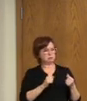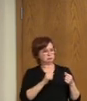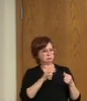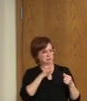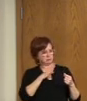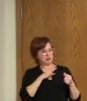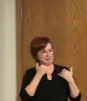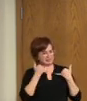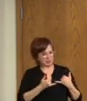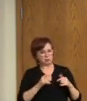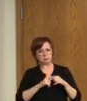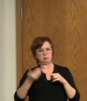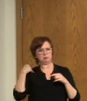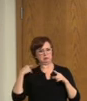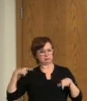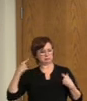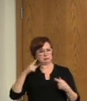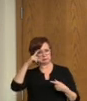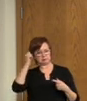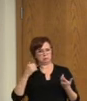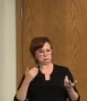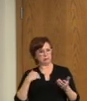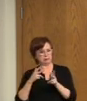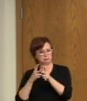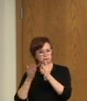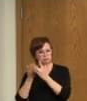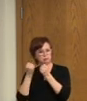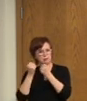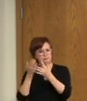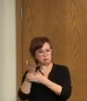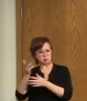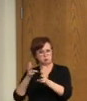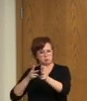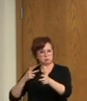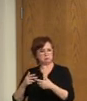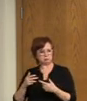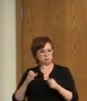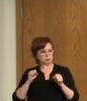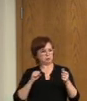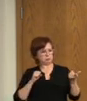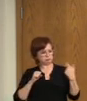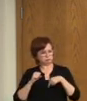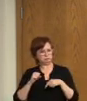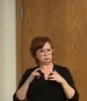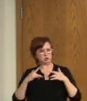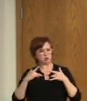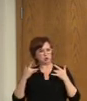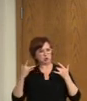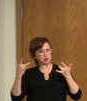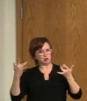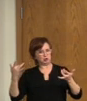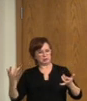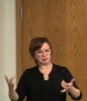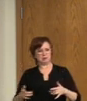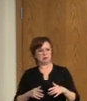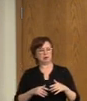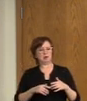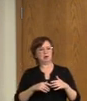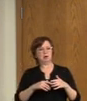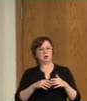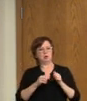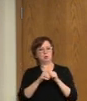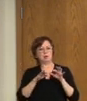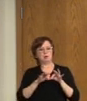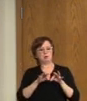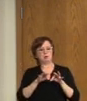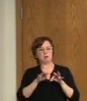correctional facilities with point-of-care testing to ensure that we get on the chains of transmission early and screen staff as well to